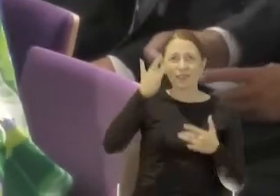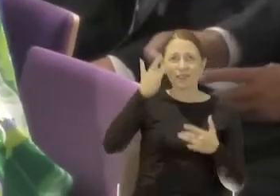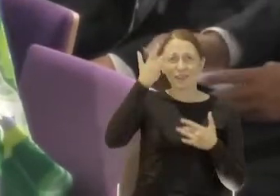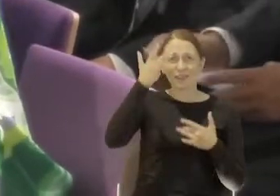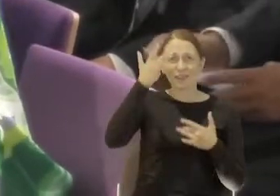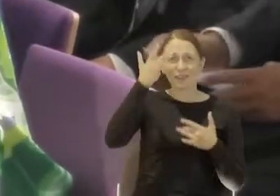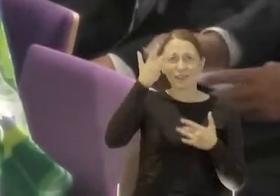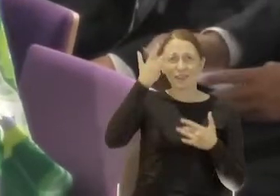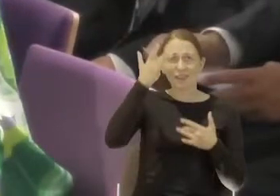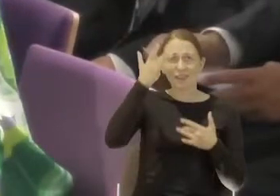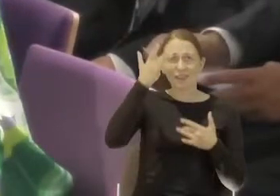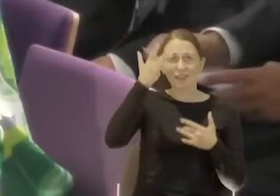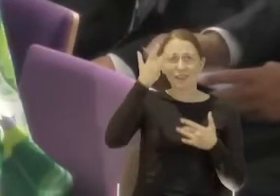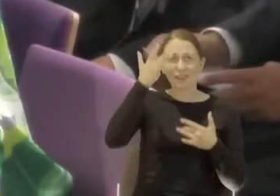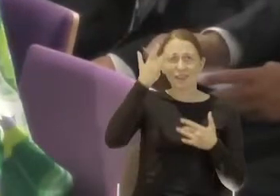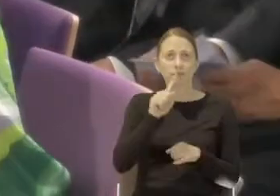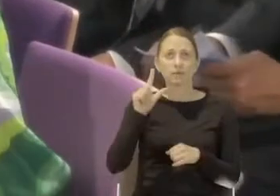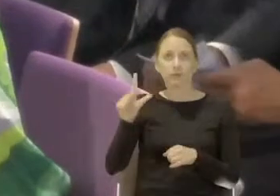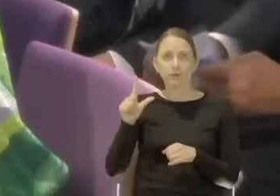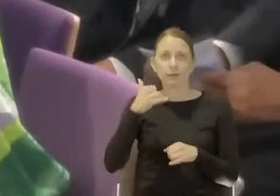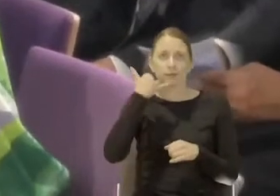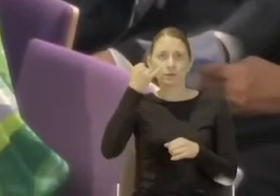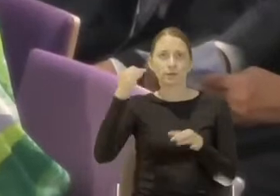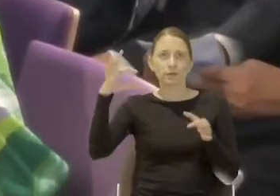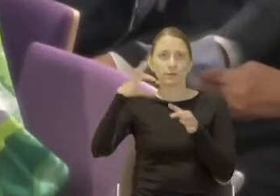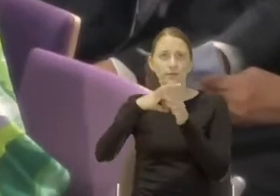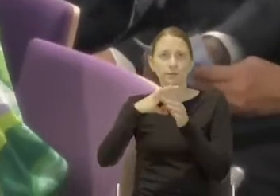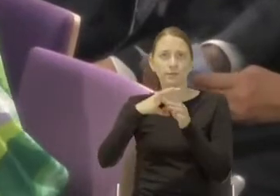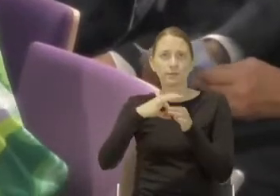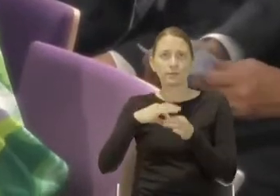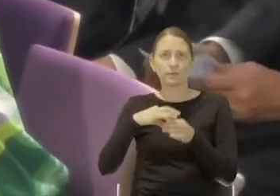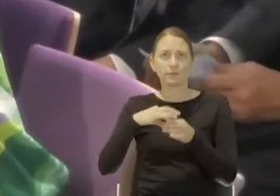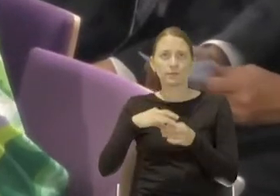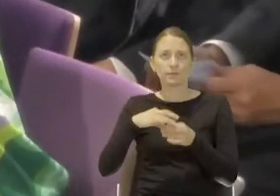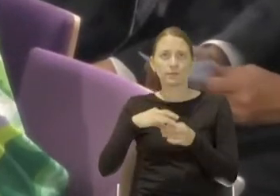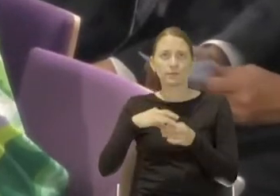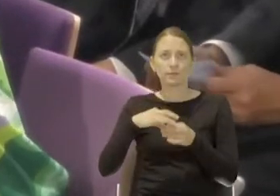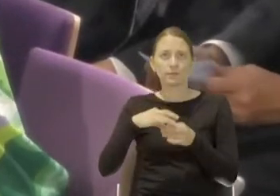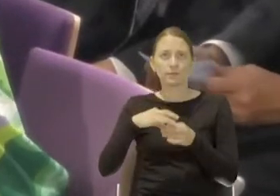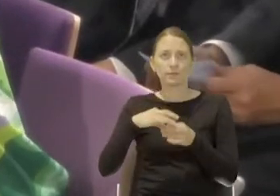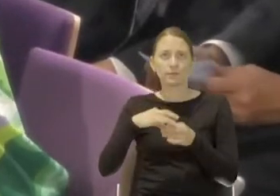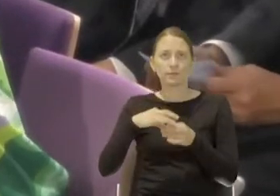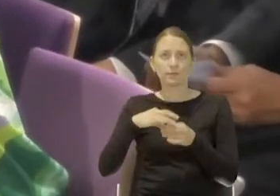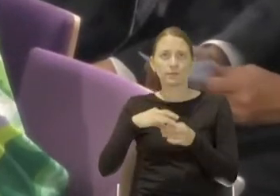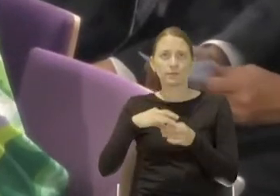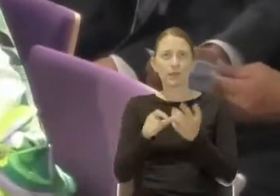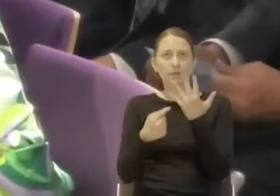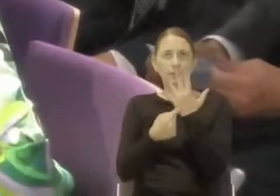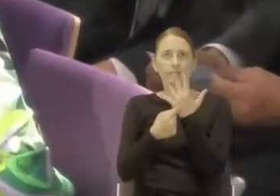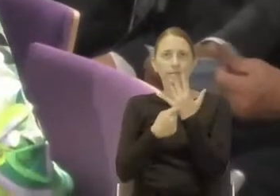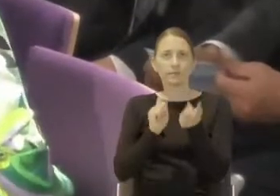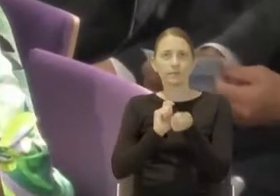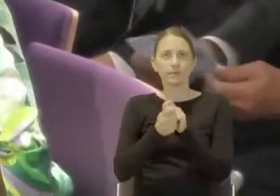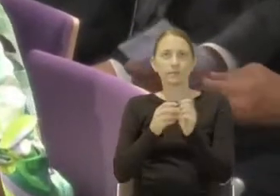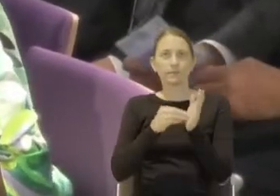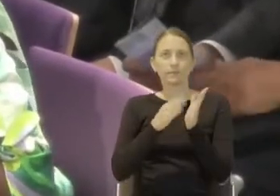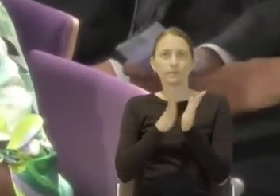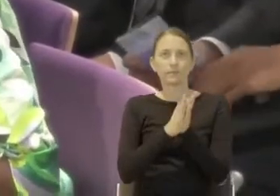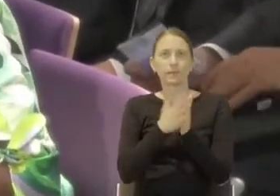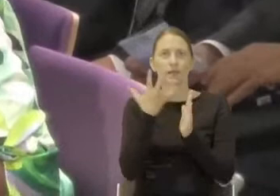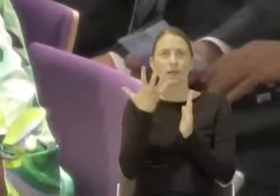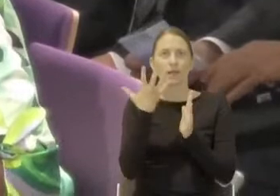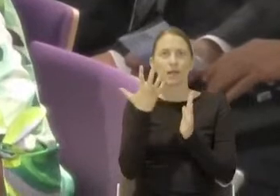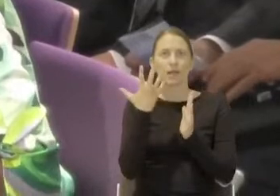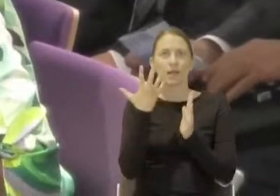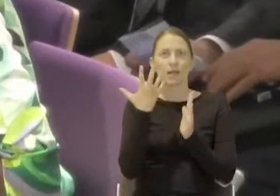badge, and you'll be able to seek medical assistance. This is a huge conference, and we know that COVID-19 cases